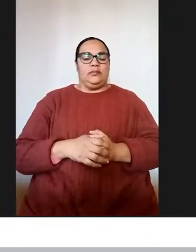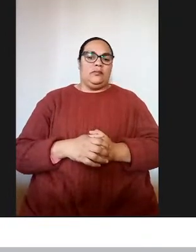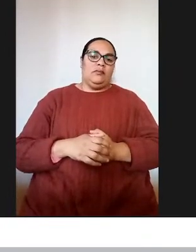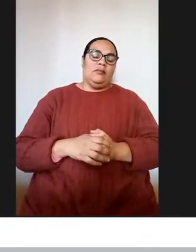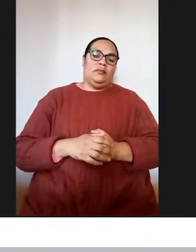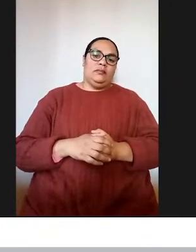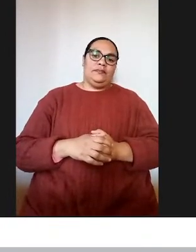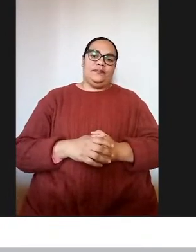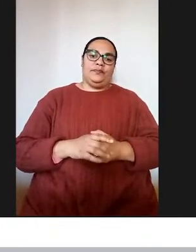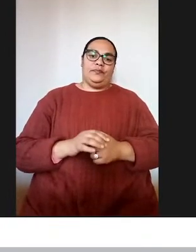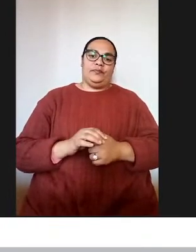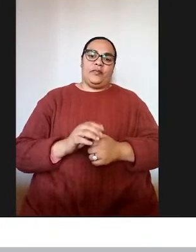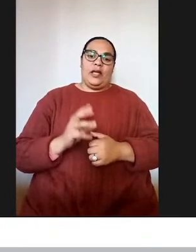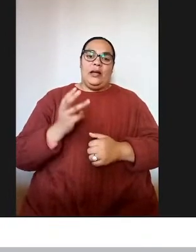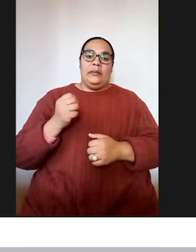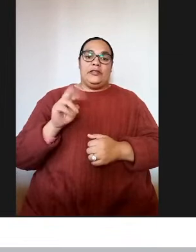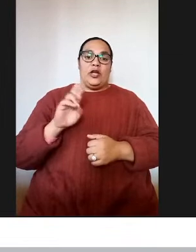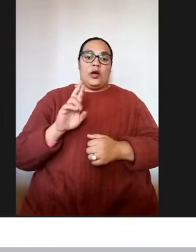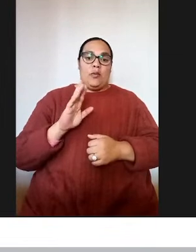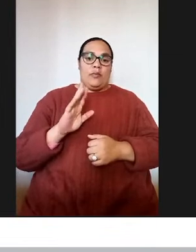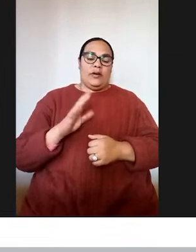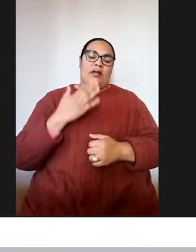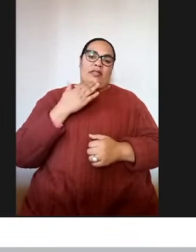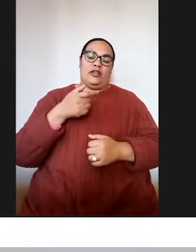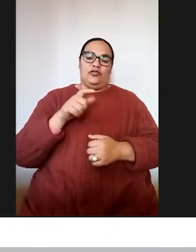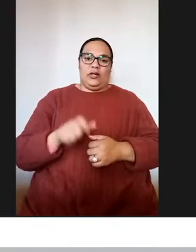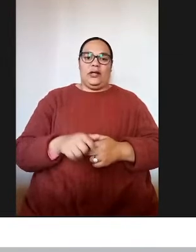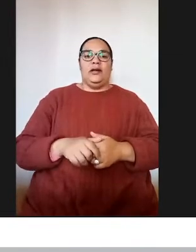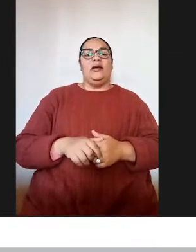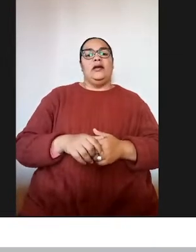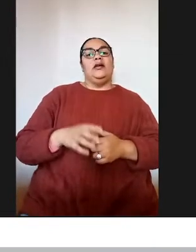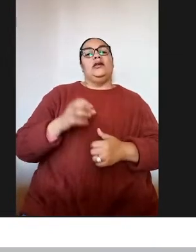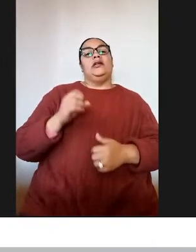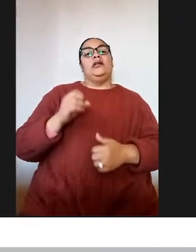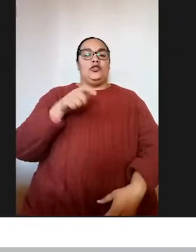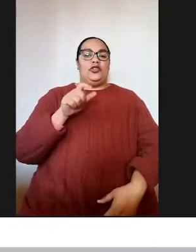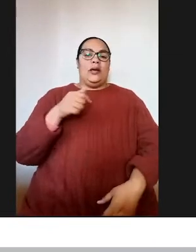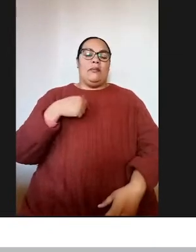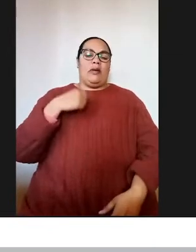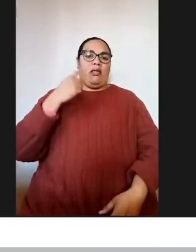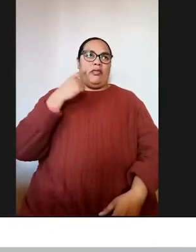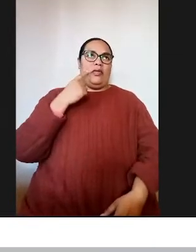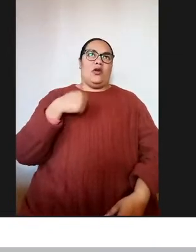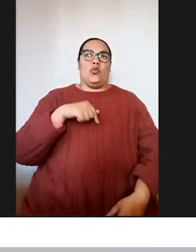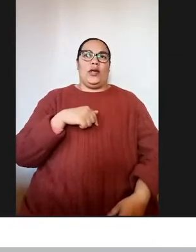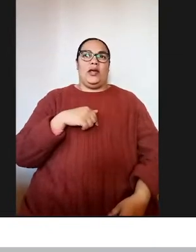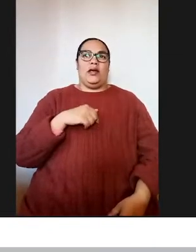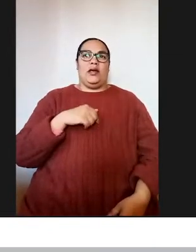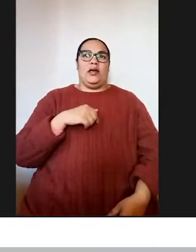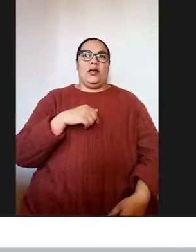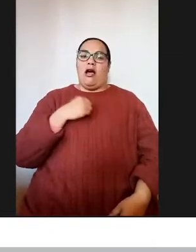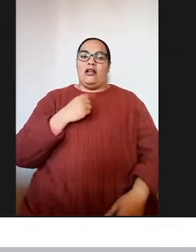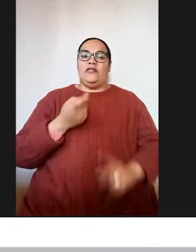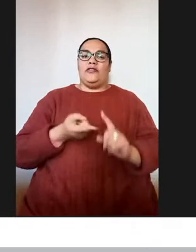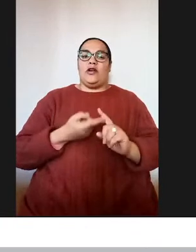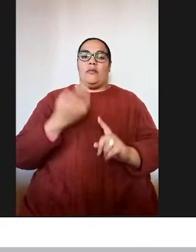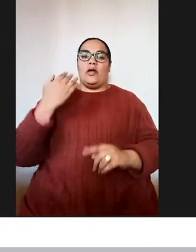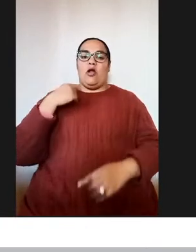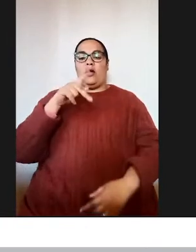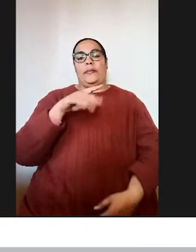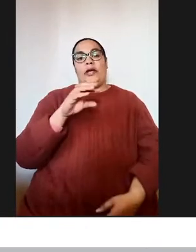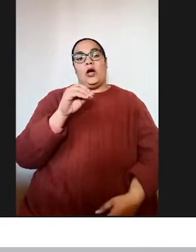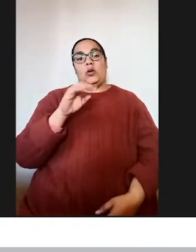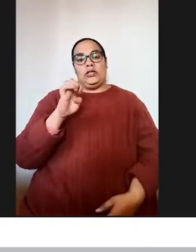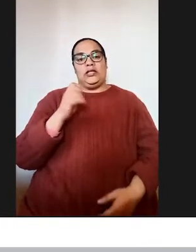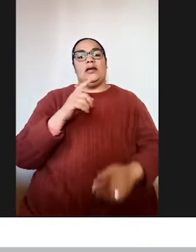Is that you, Mr. Doman? Thank you, Chair. Chair, I think we have been requested since the last POC also to